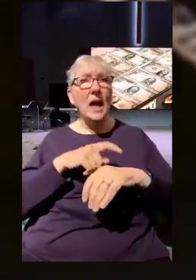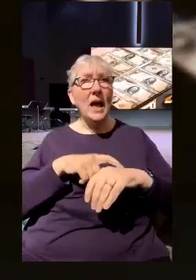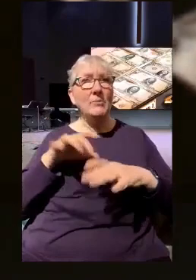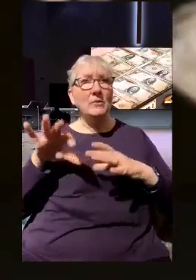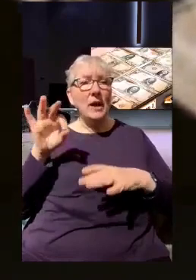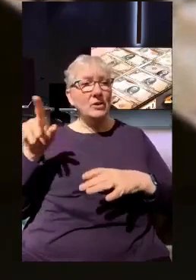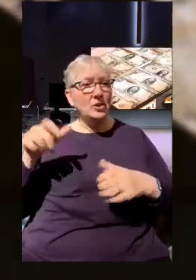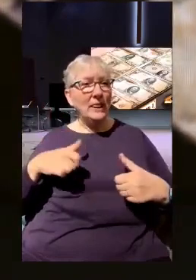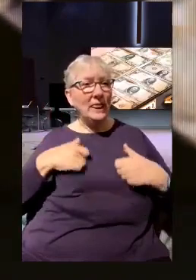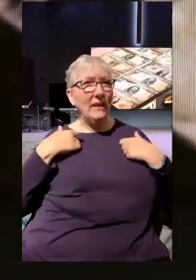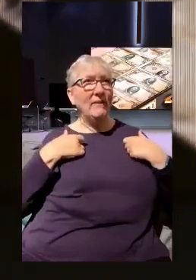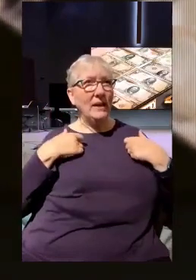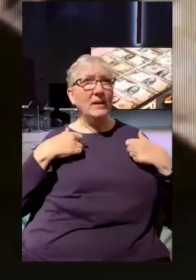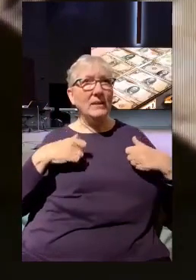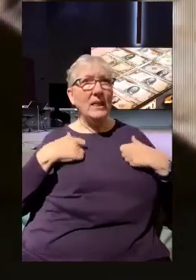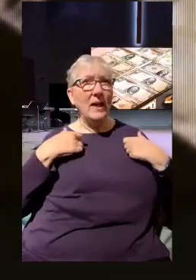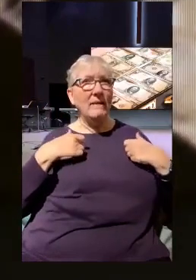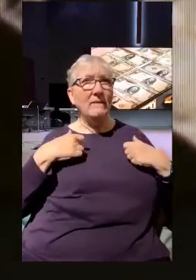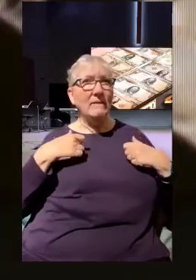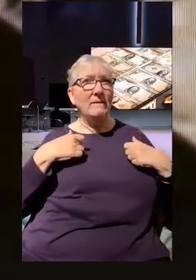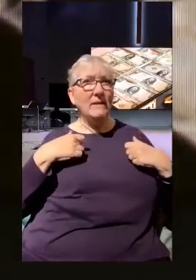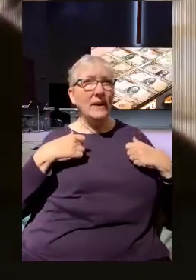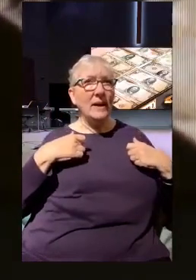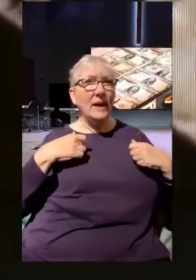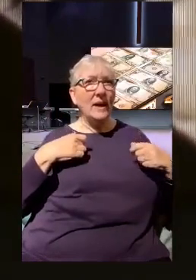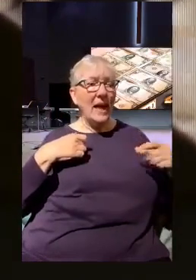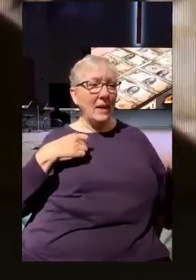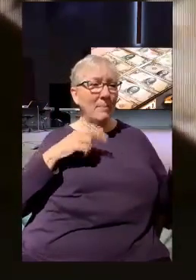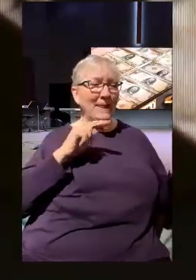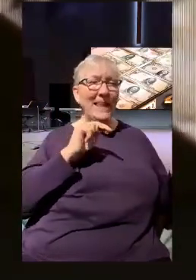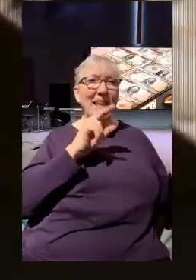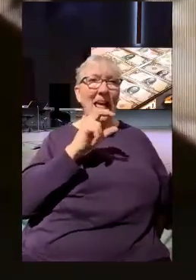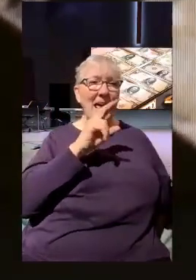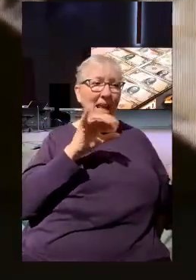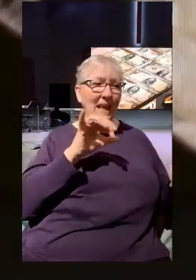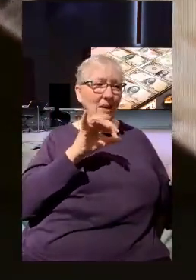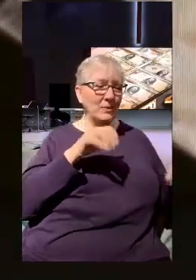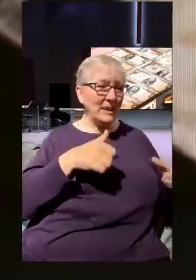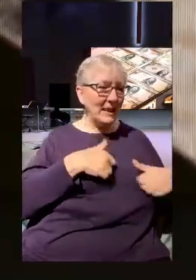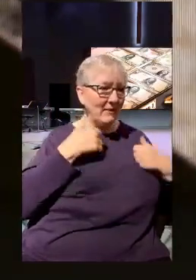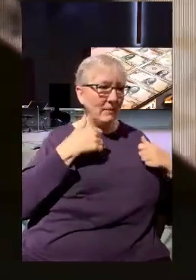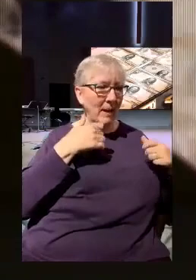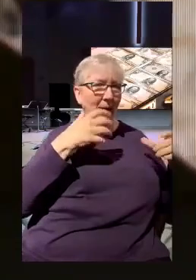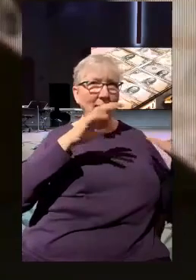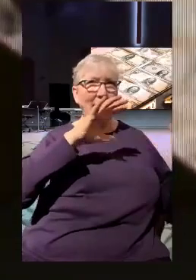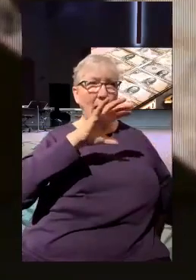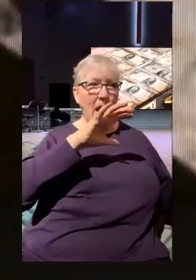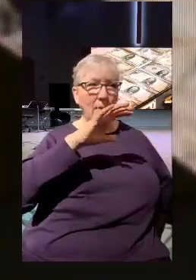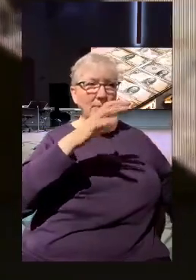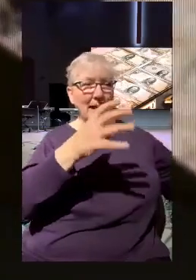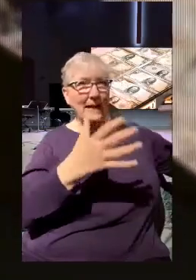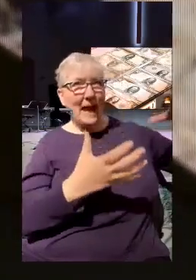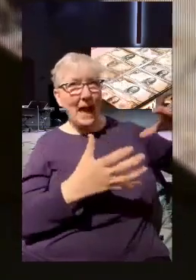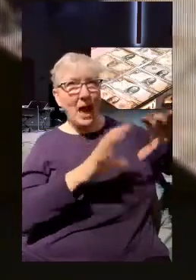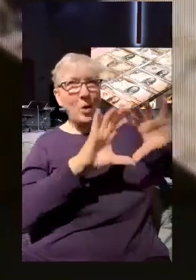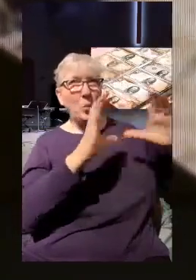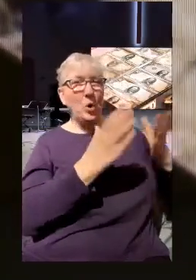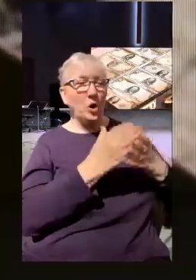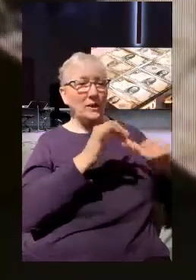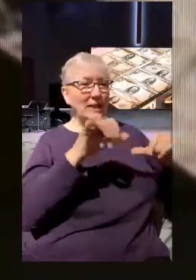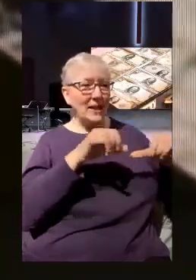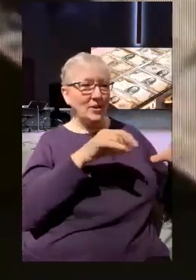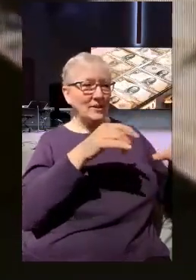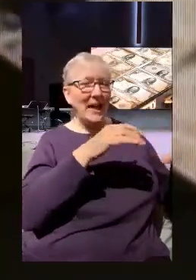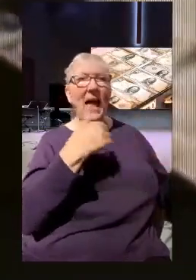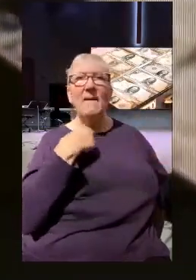and her nanny, by upside-down world kind of standards, had very little, had nothing. But this nanny had